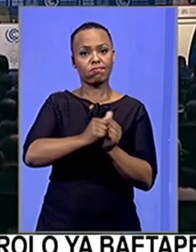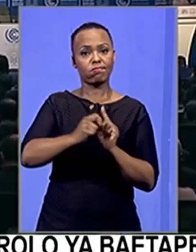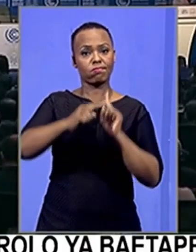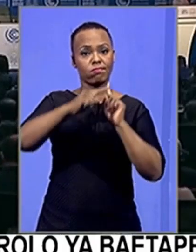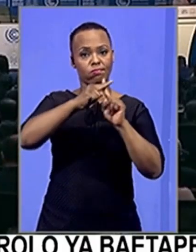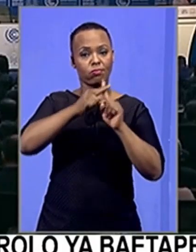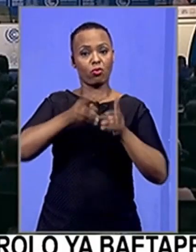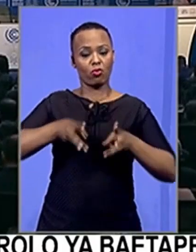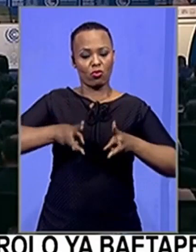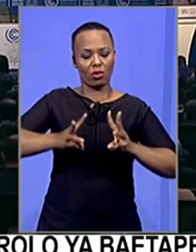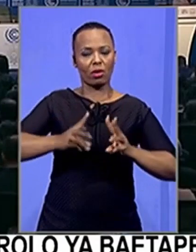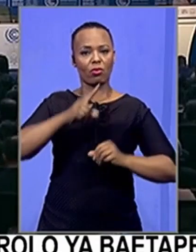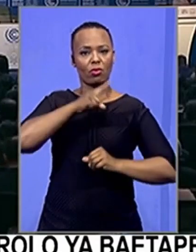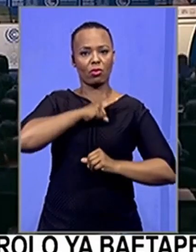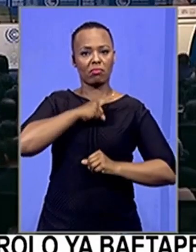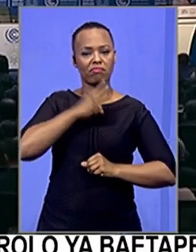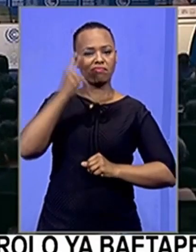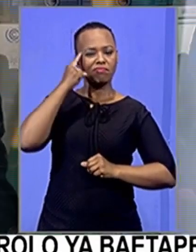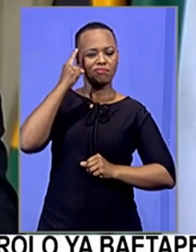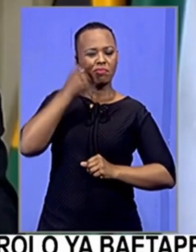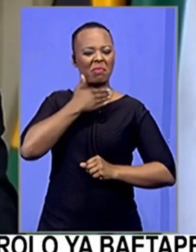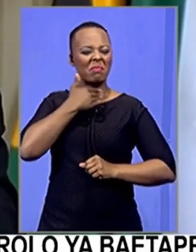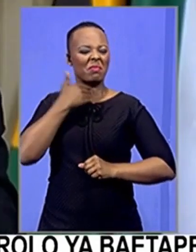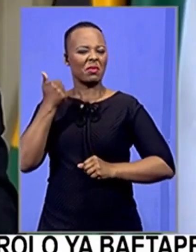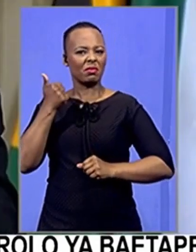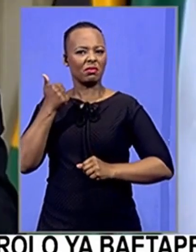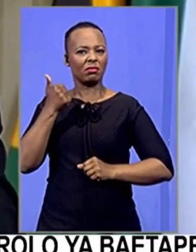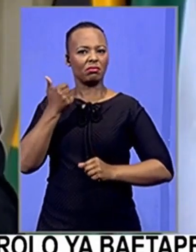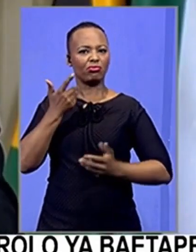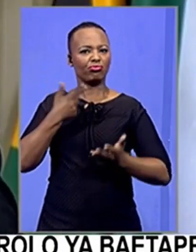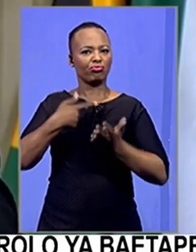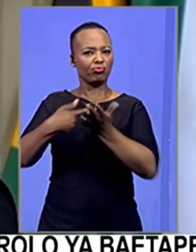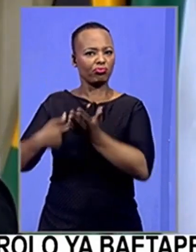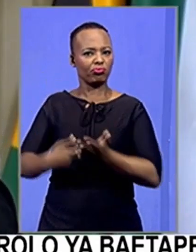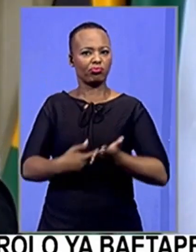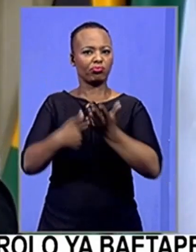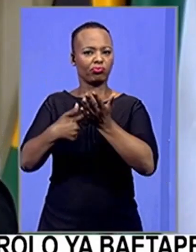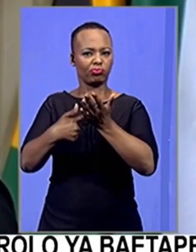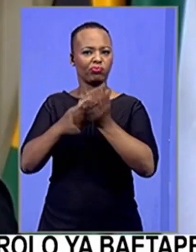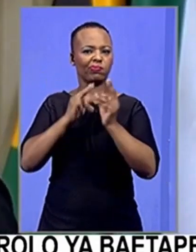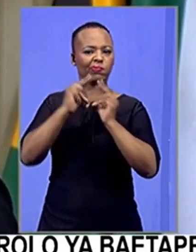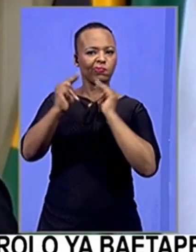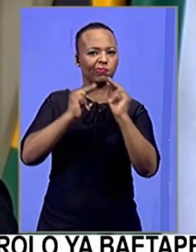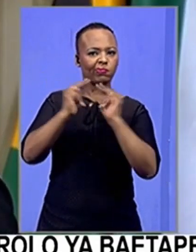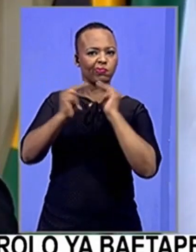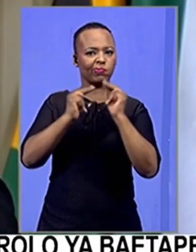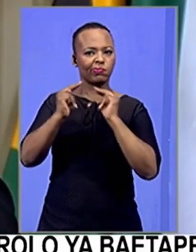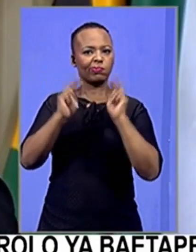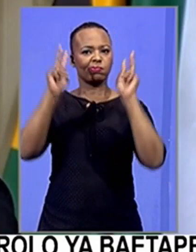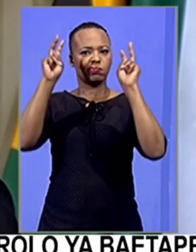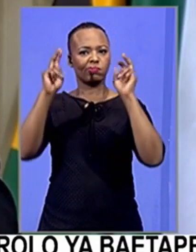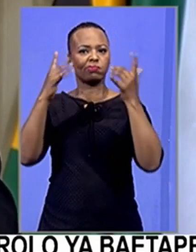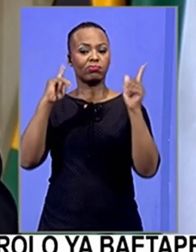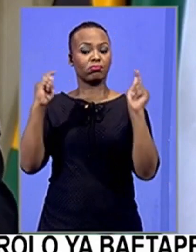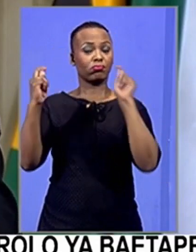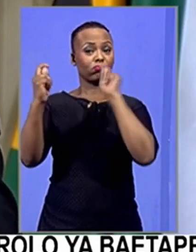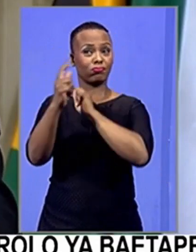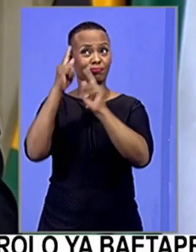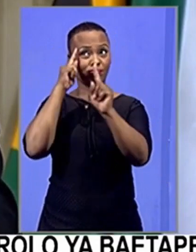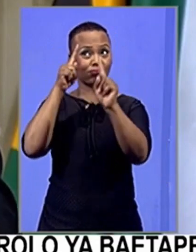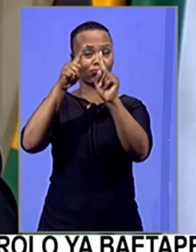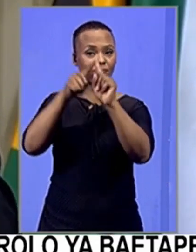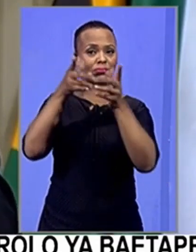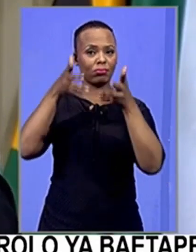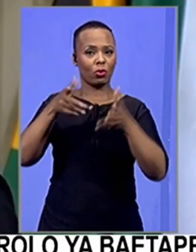manner to see how best we can navigate our way through the just transition so that